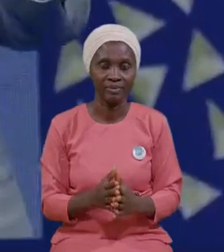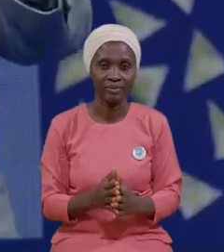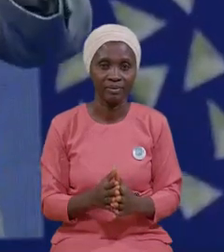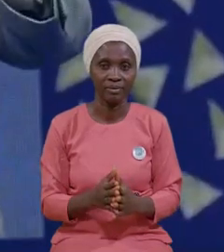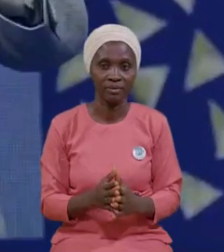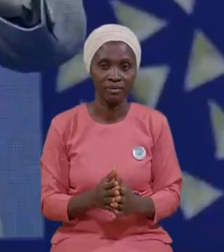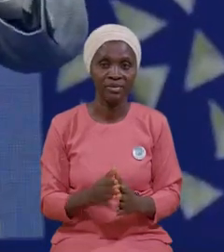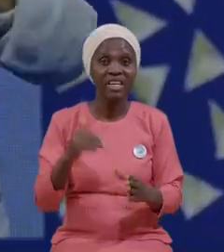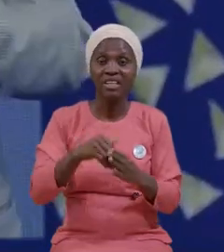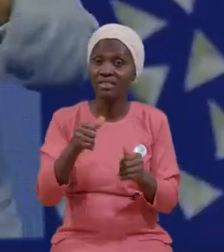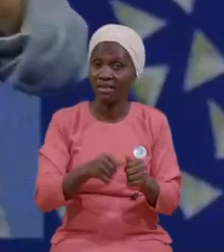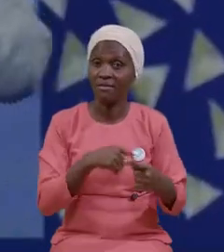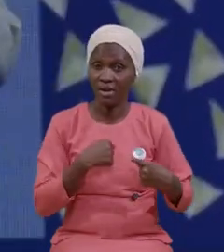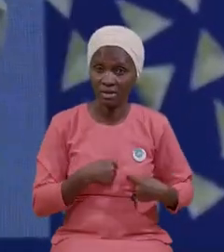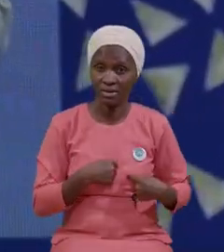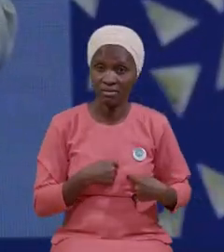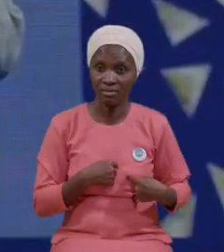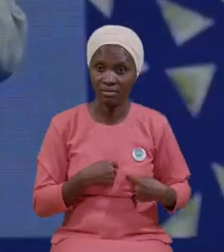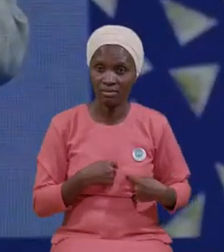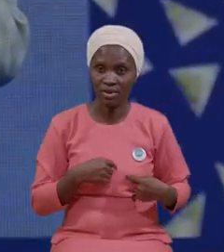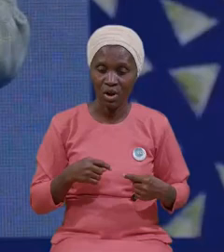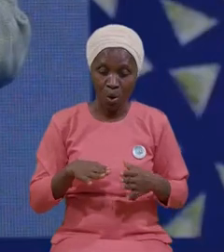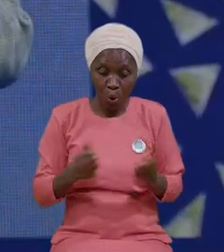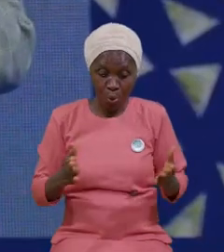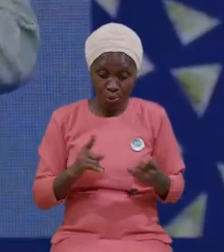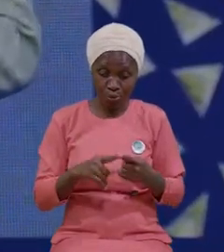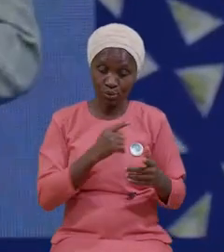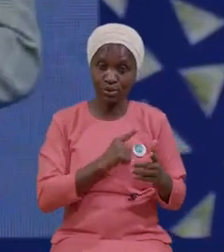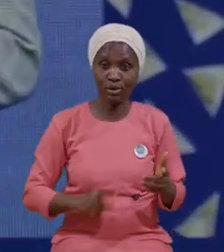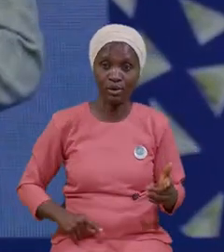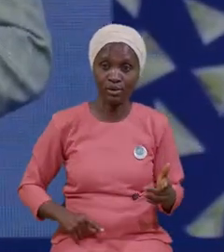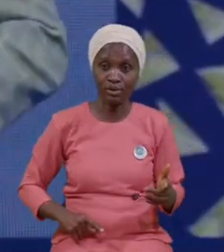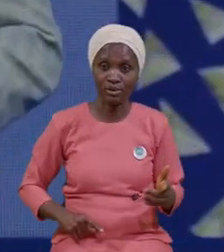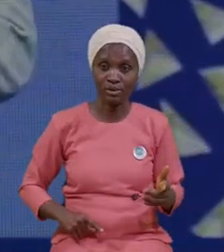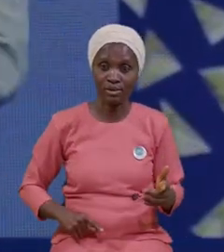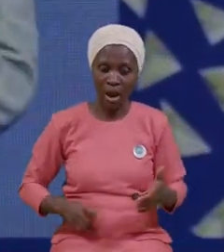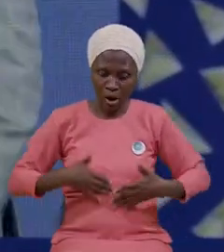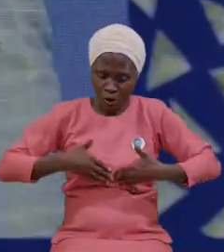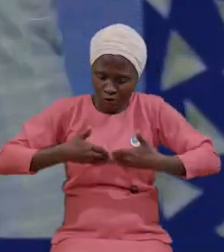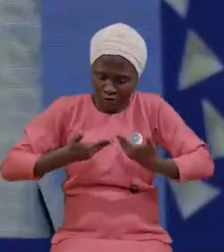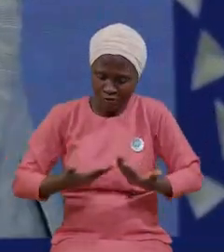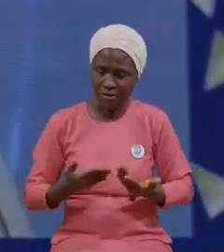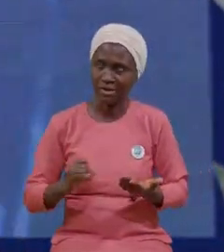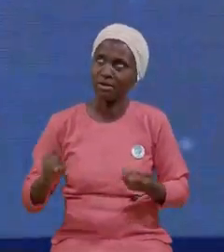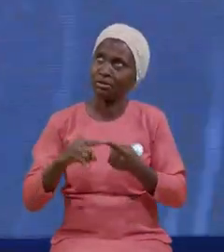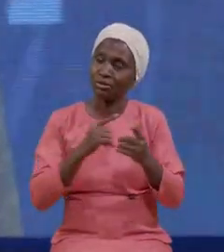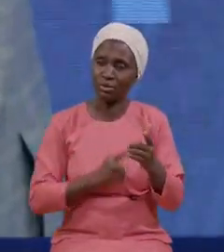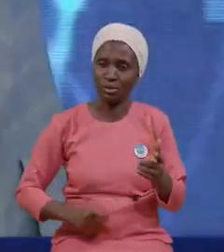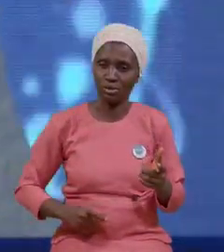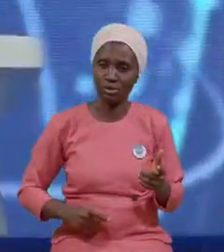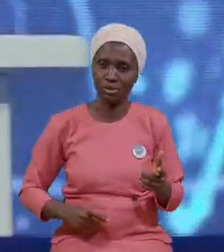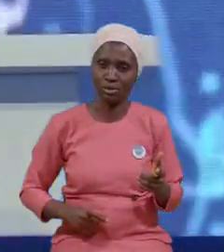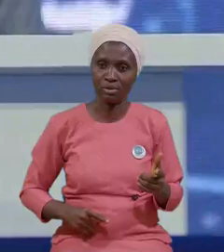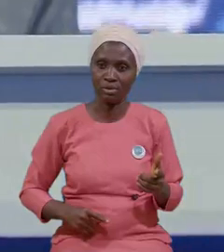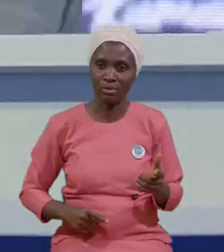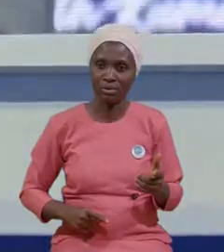In every heart, open to the Lord, confessing to the Lord, I've